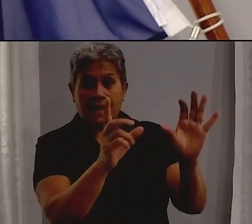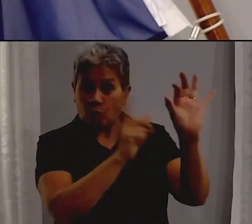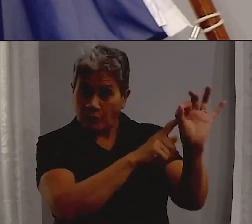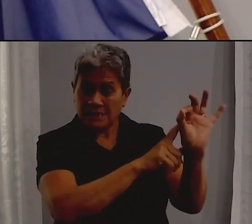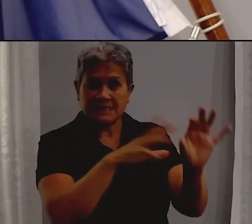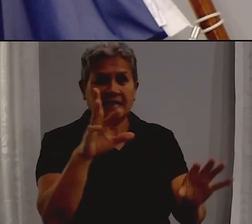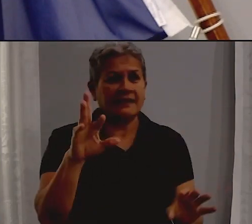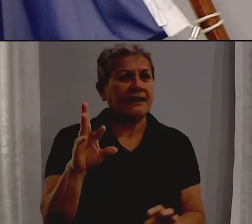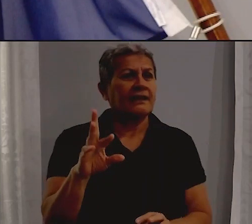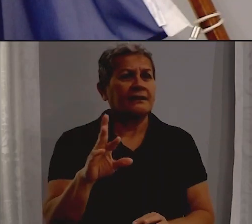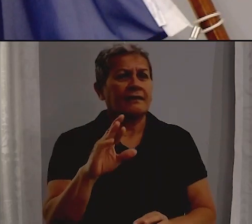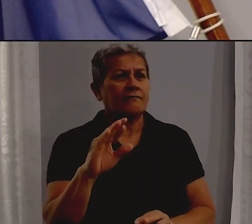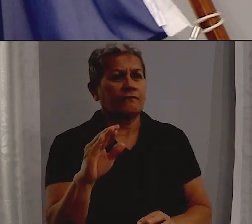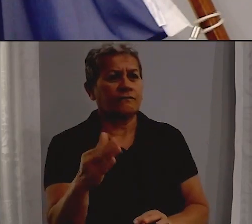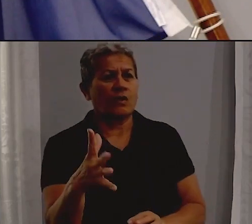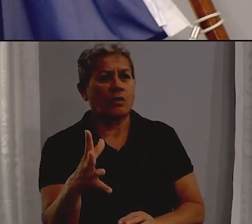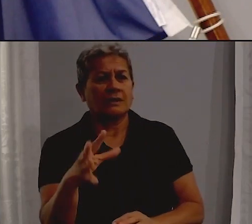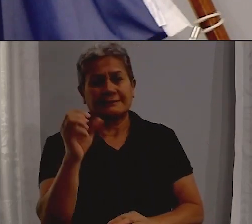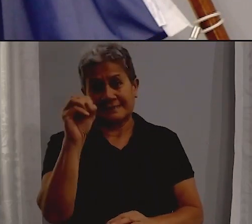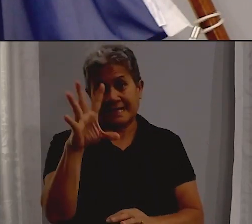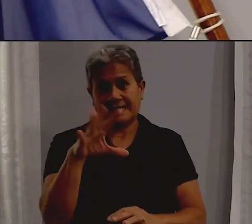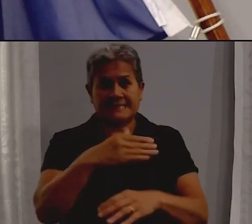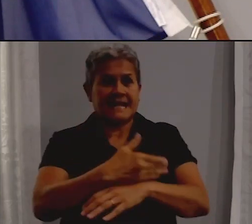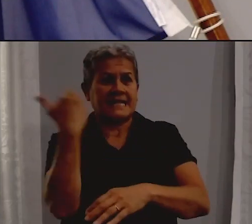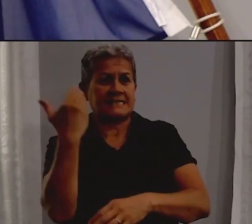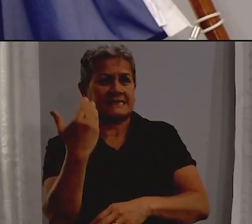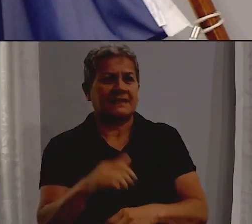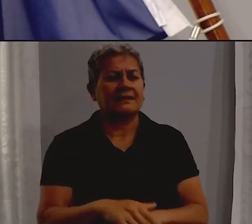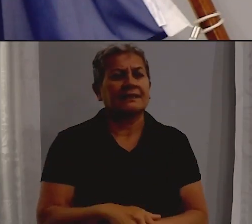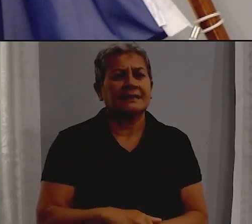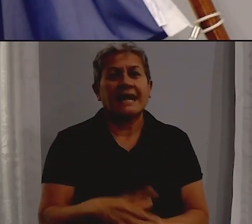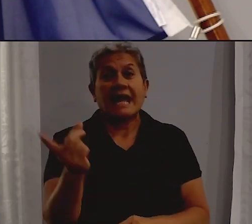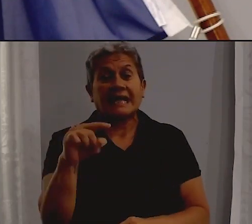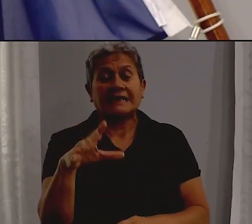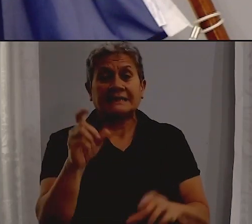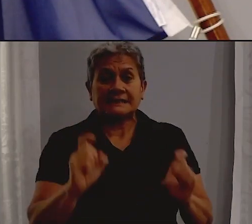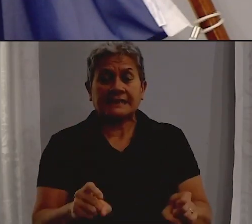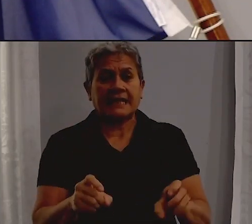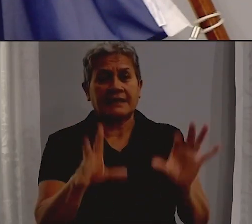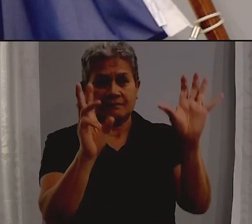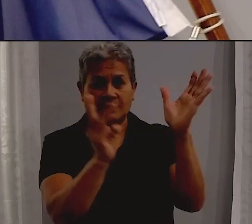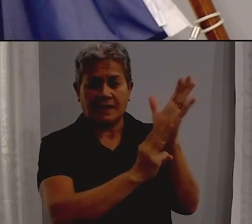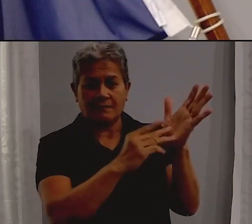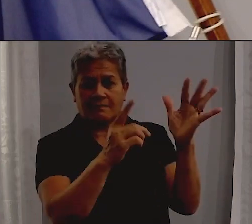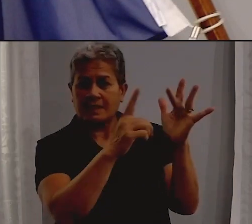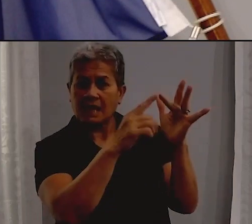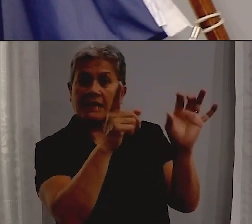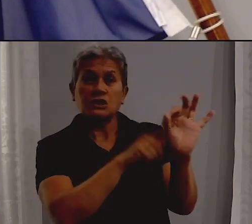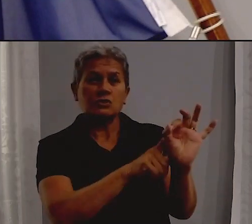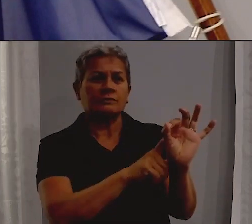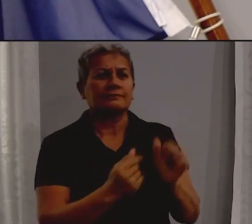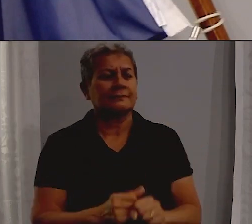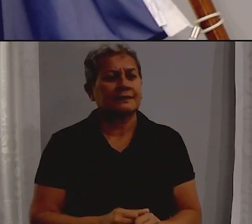Group 3 travellers aged 12 and over who are not vaccinated and do not have a medical exemption must undergo 10 days